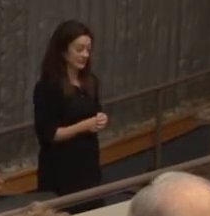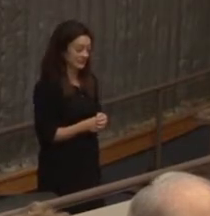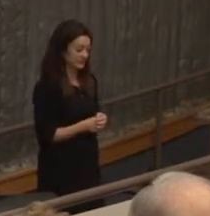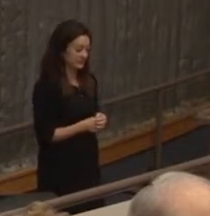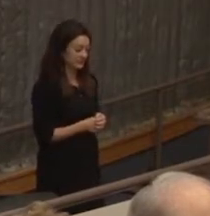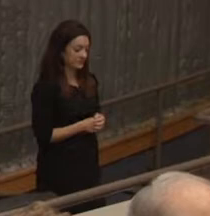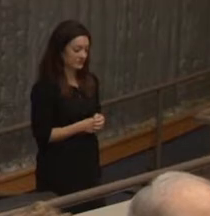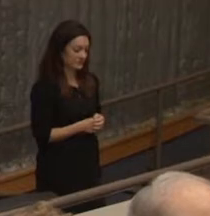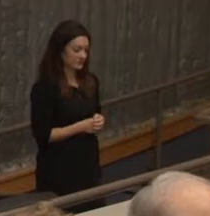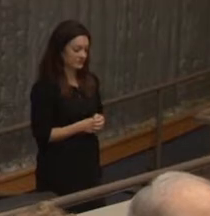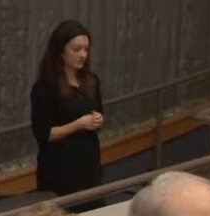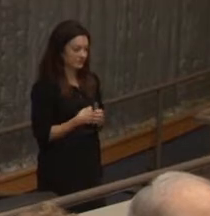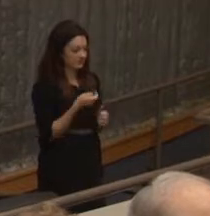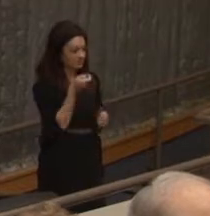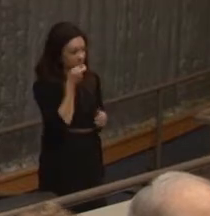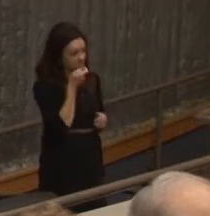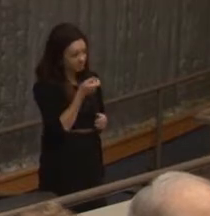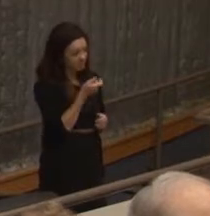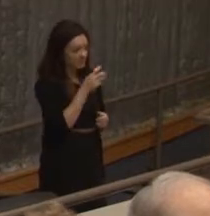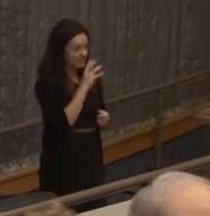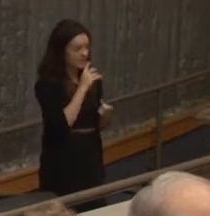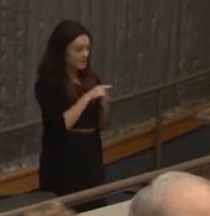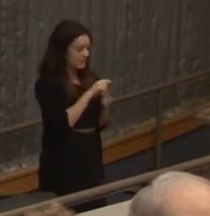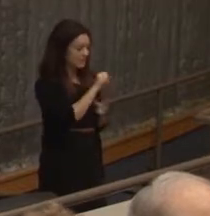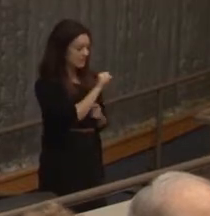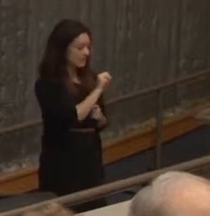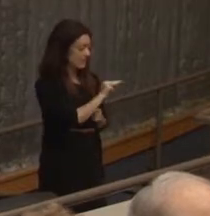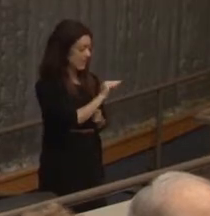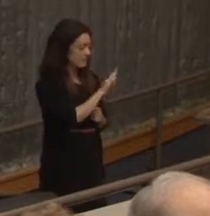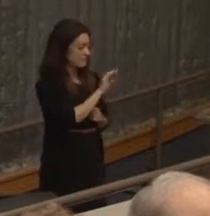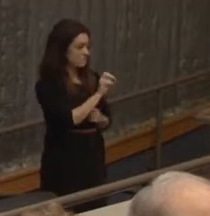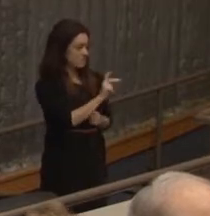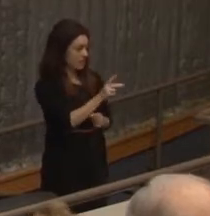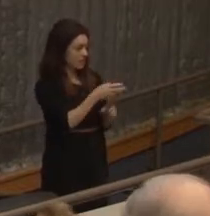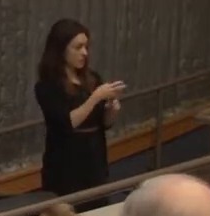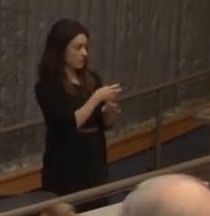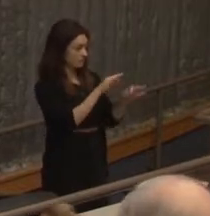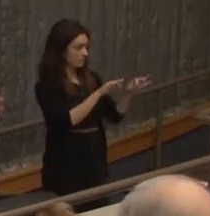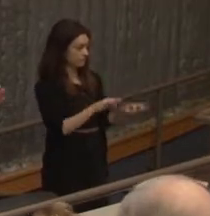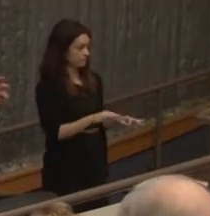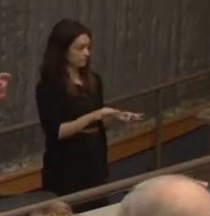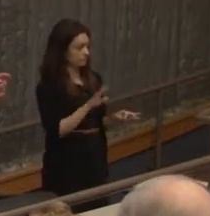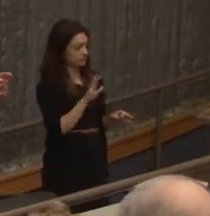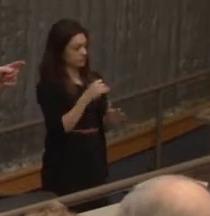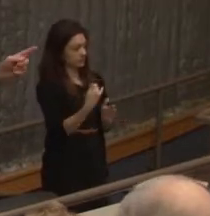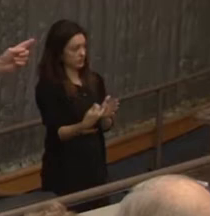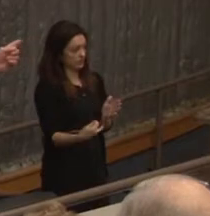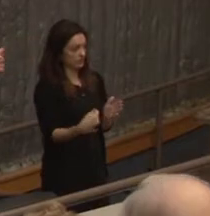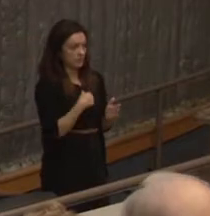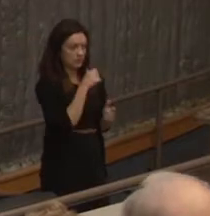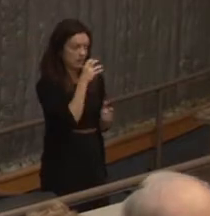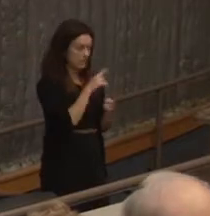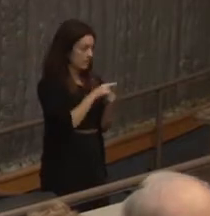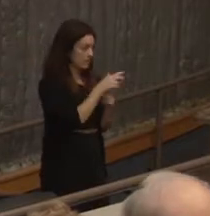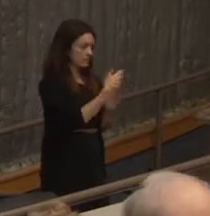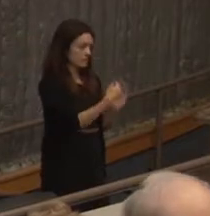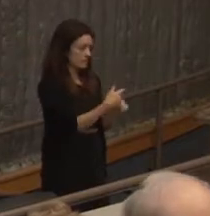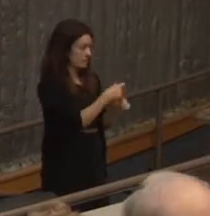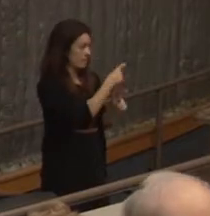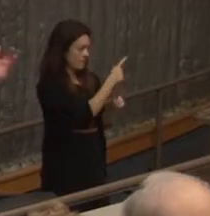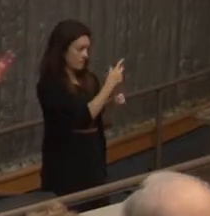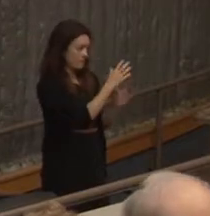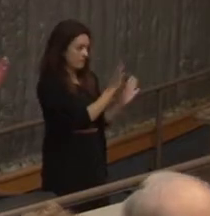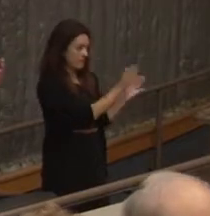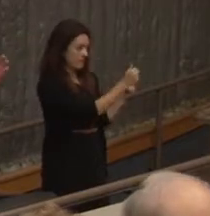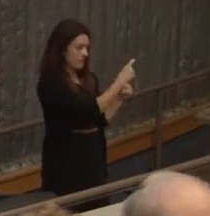Let me tell you just a little bit about Sam Bak before I show you some of the paintings. I'm not going to be talking about the paintings in the gallery because